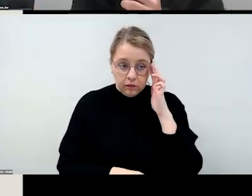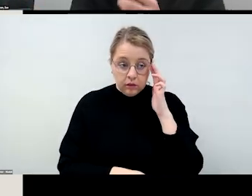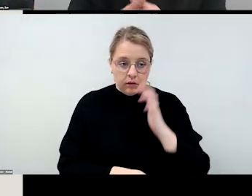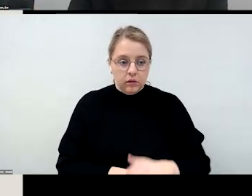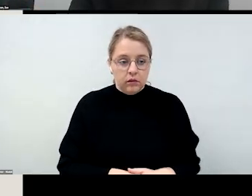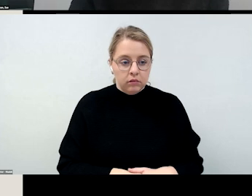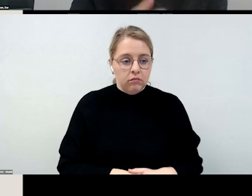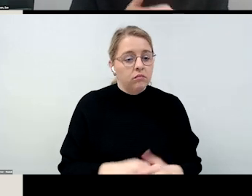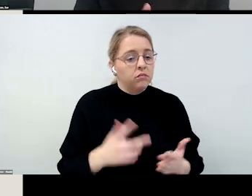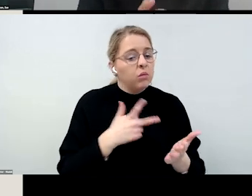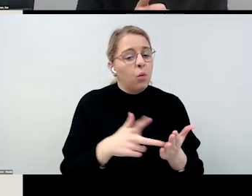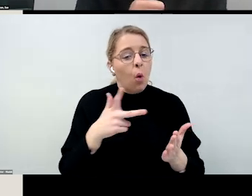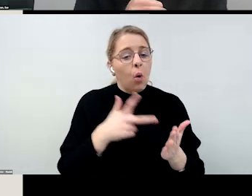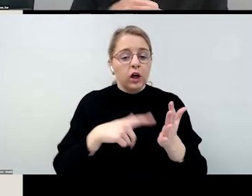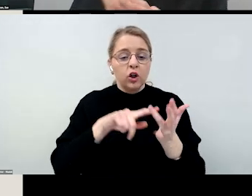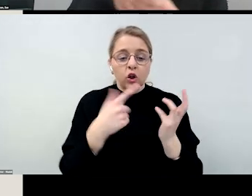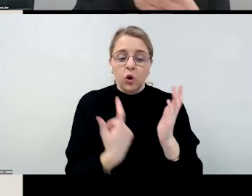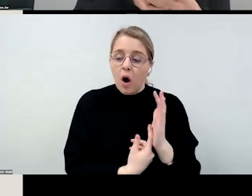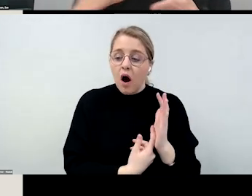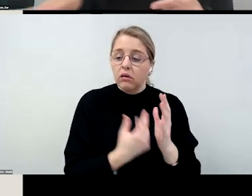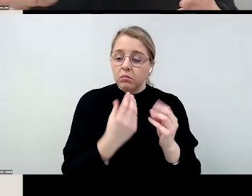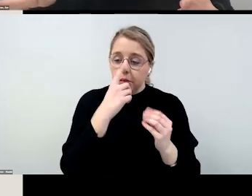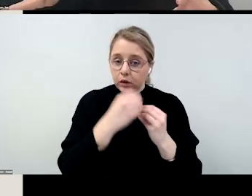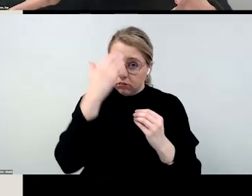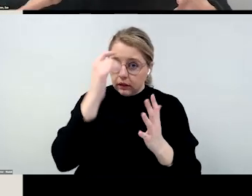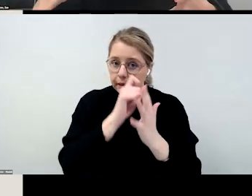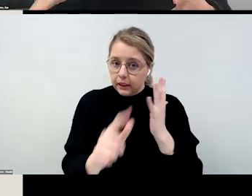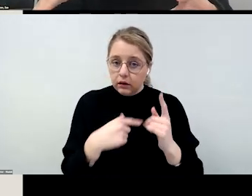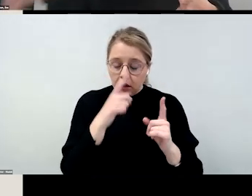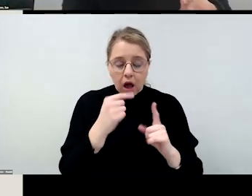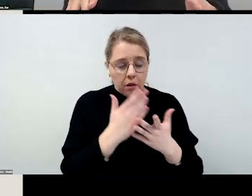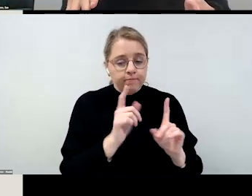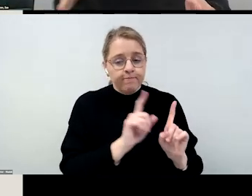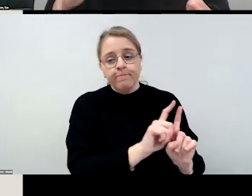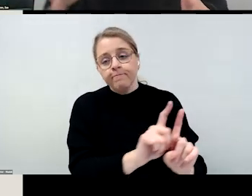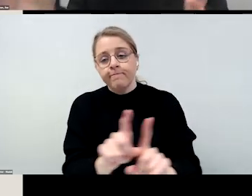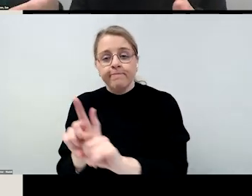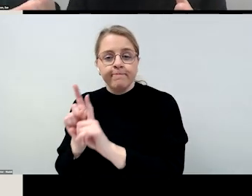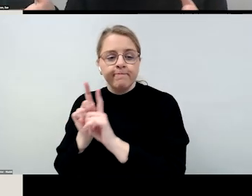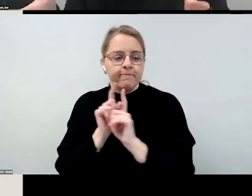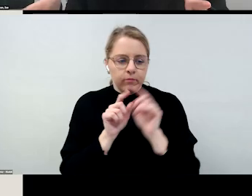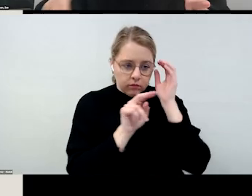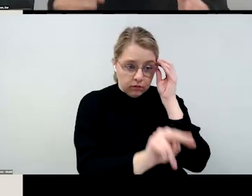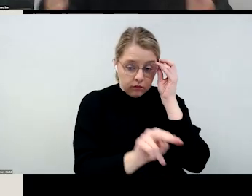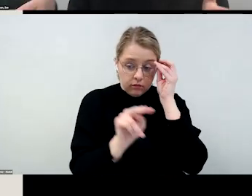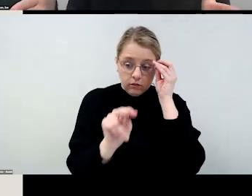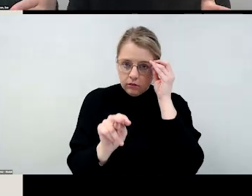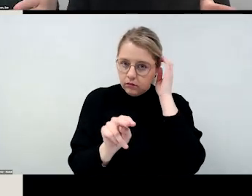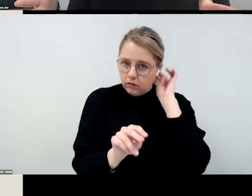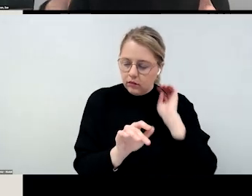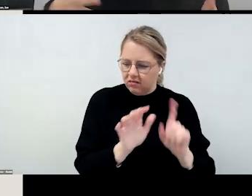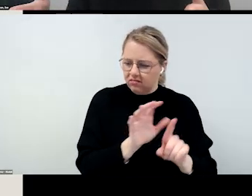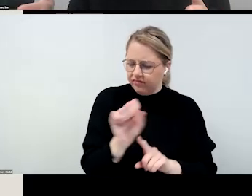tours with people with intellectual disability, where they can walk around your service and identify things in your service that are